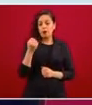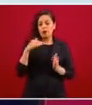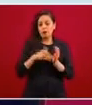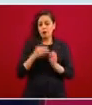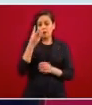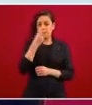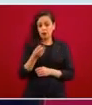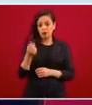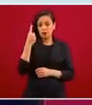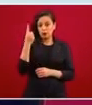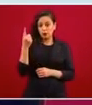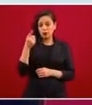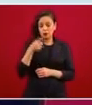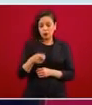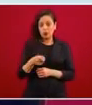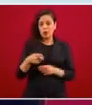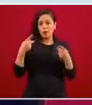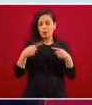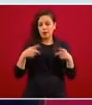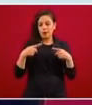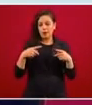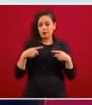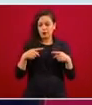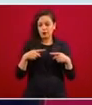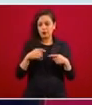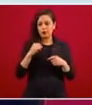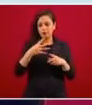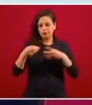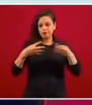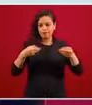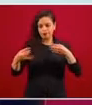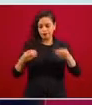been Recientemente también tenemos